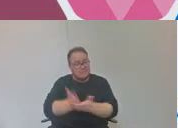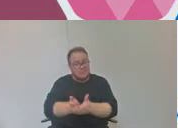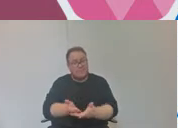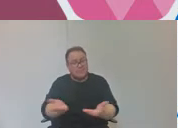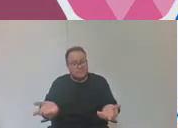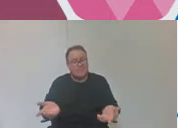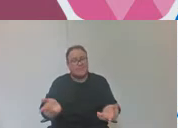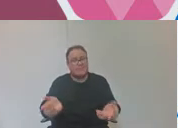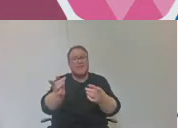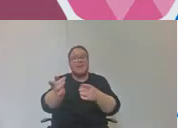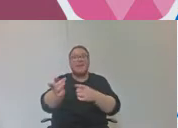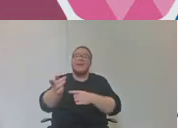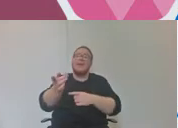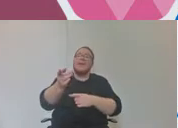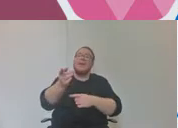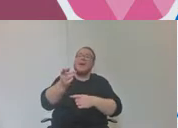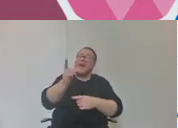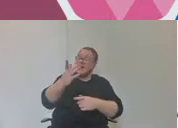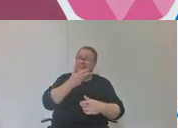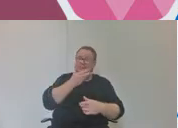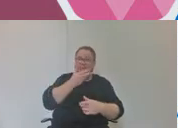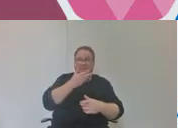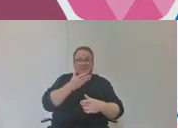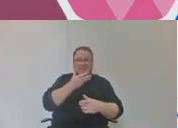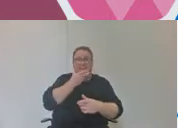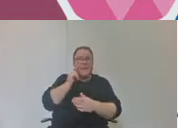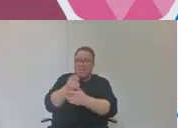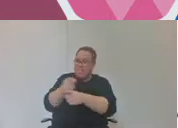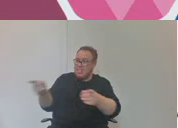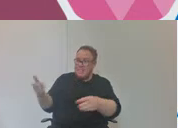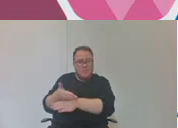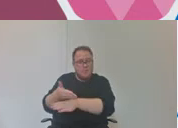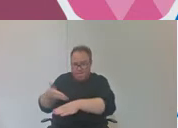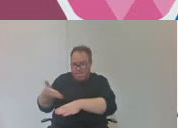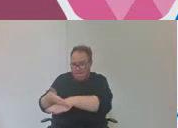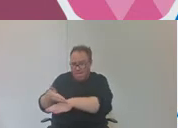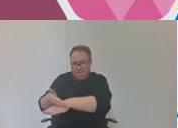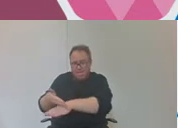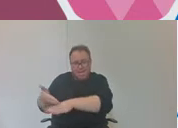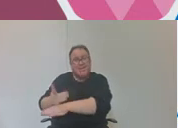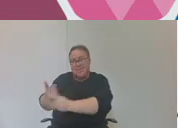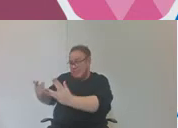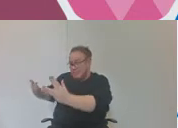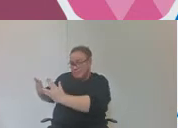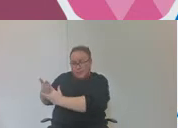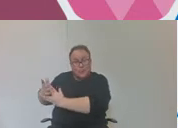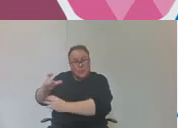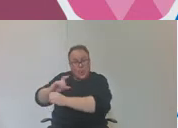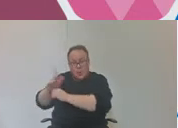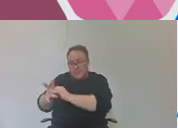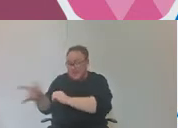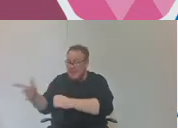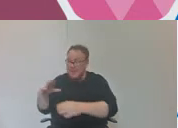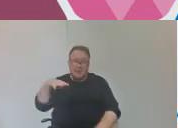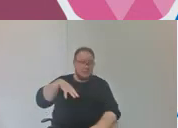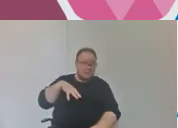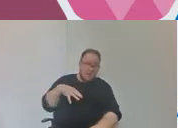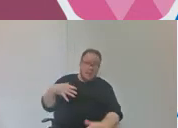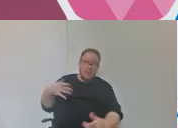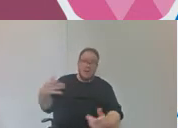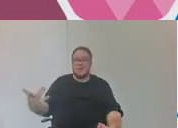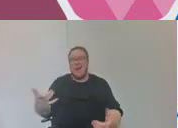people have been working really hard during the pandemic and are burnt out and are tired. Things like the pension tax changes, etc.,